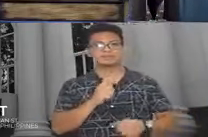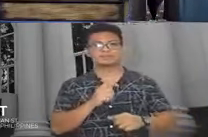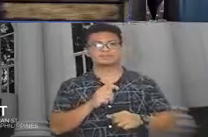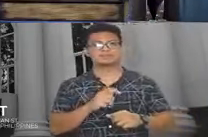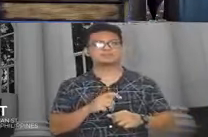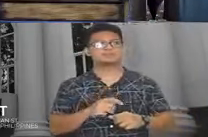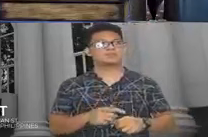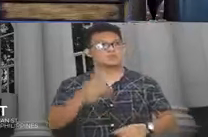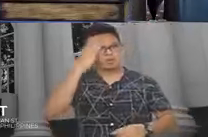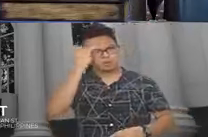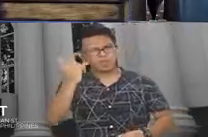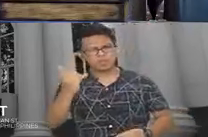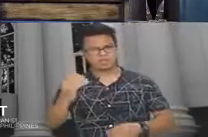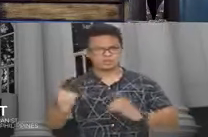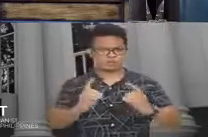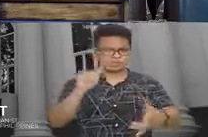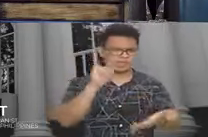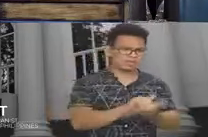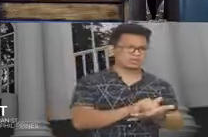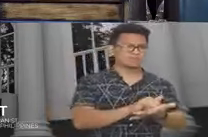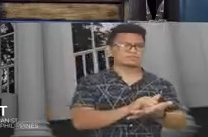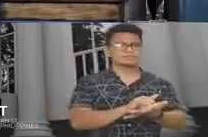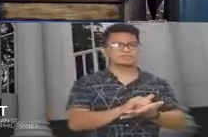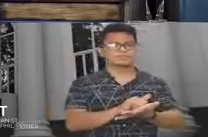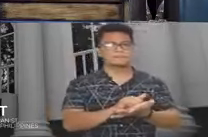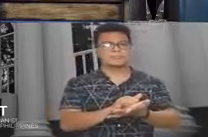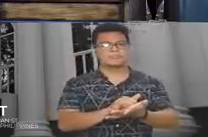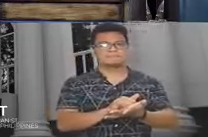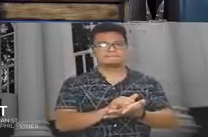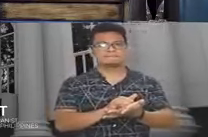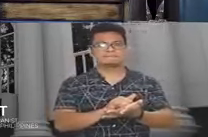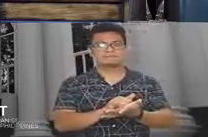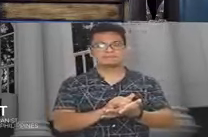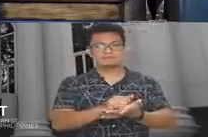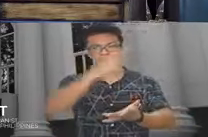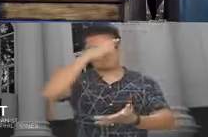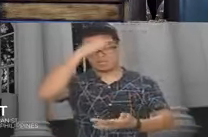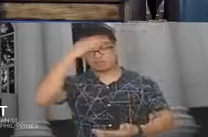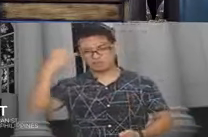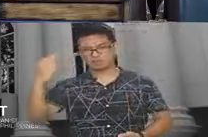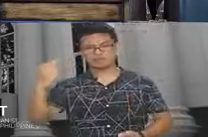Why is it that Elijah was doing this?